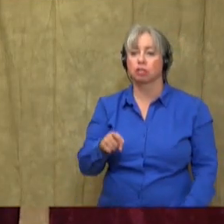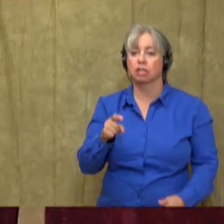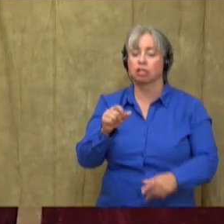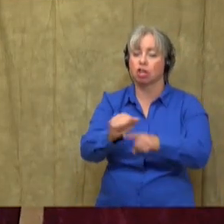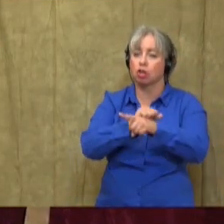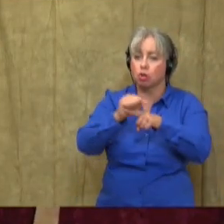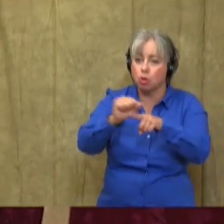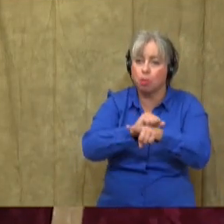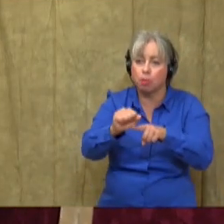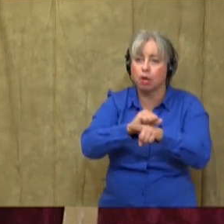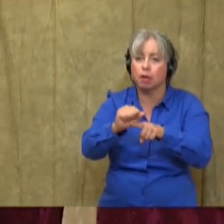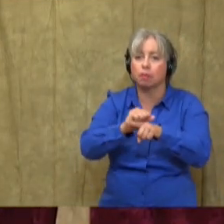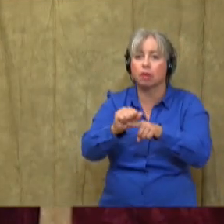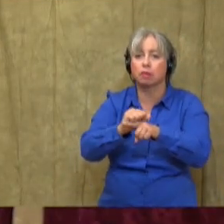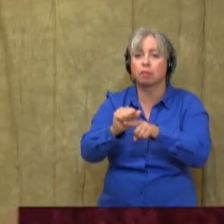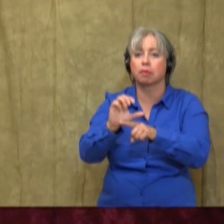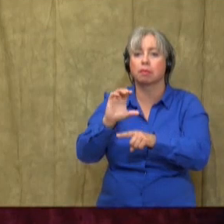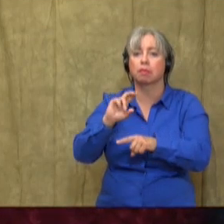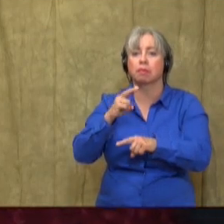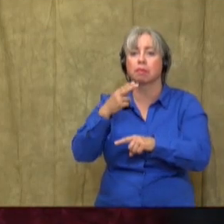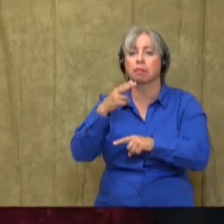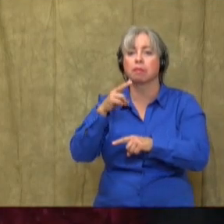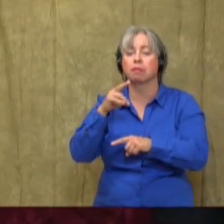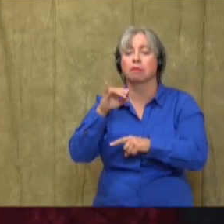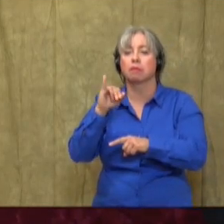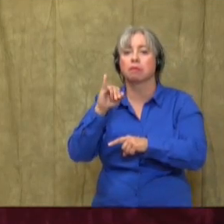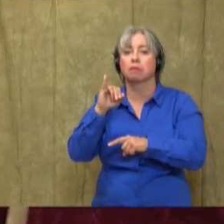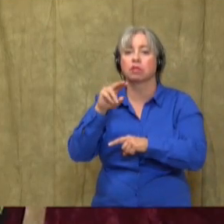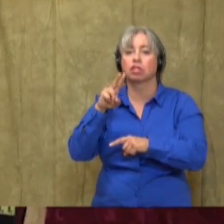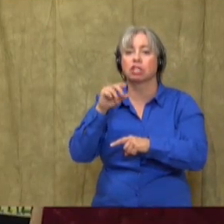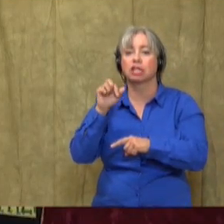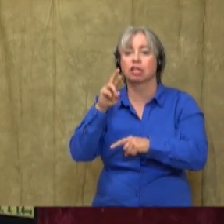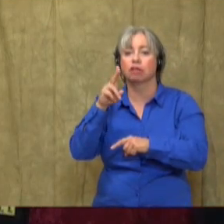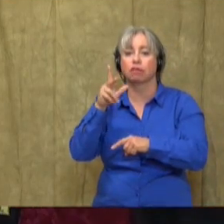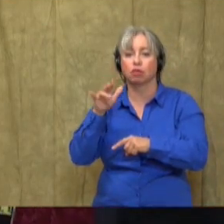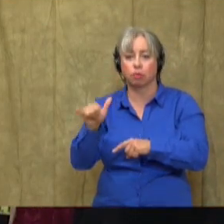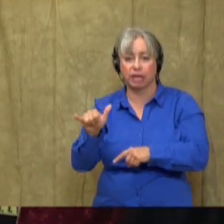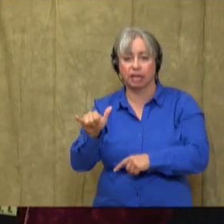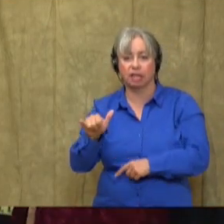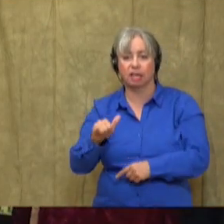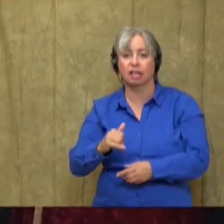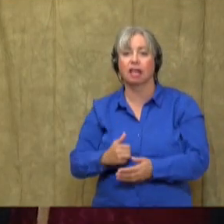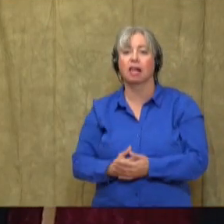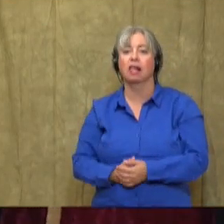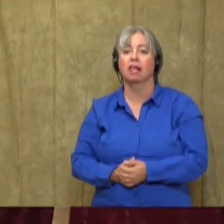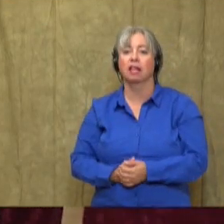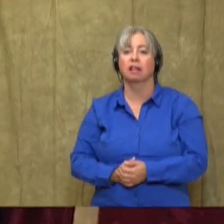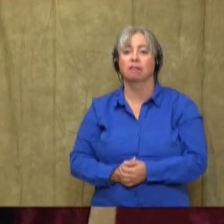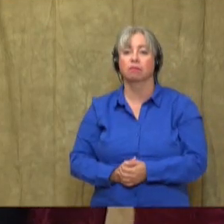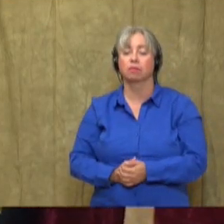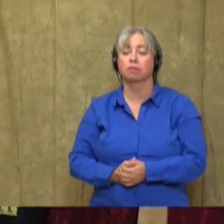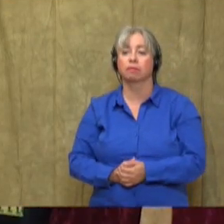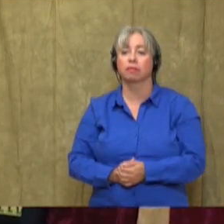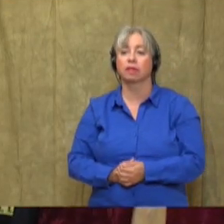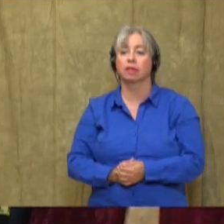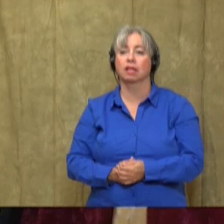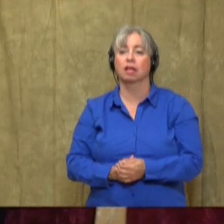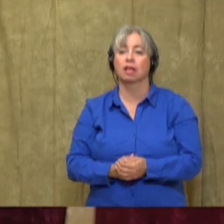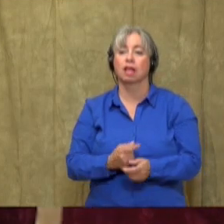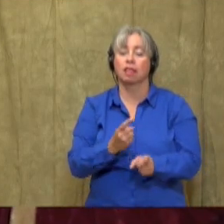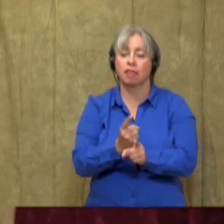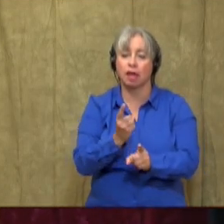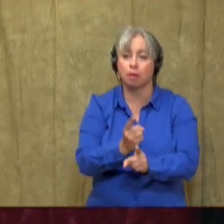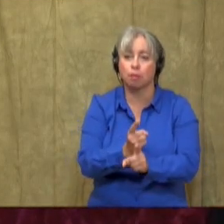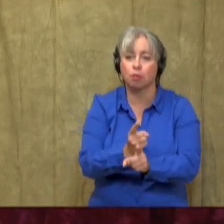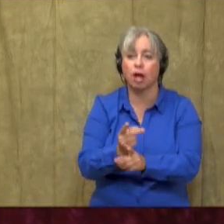to practice chivalry, and we'll talk a little bit more about chivalry in a couple of seconds, but I wanted to mention it here because the proper conduct of the